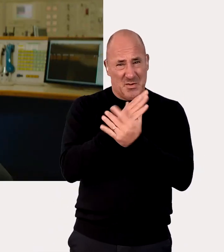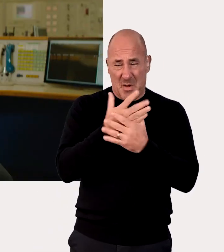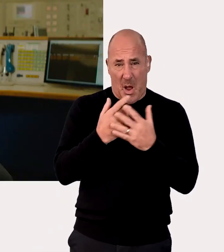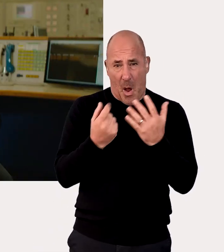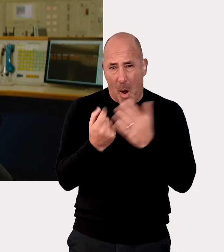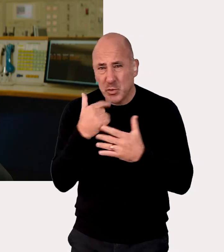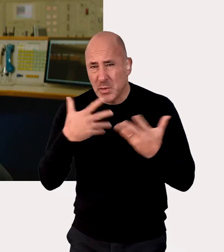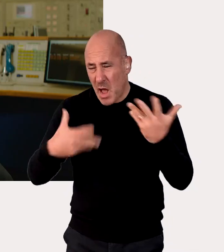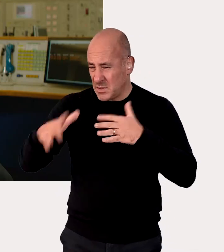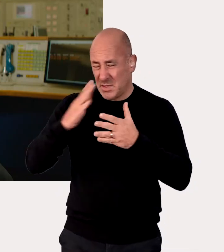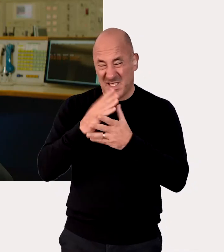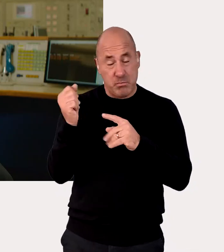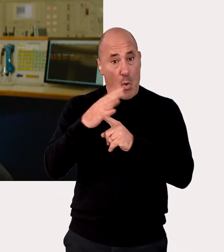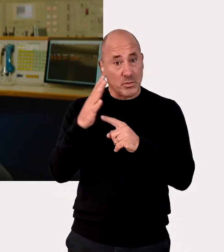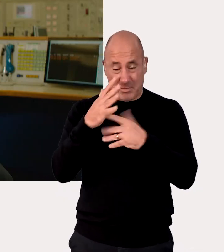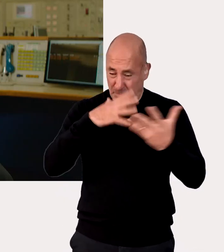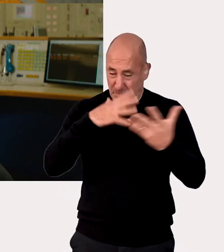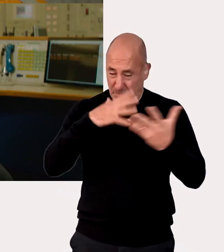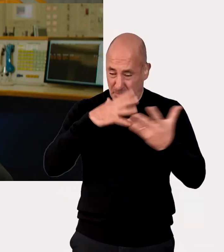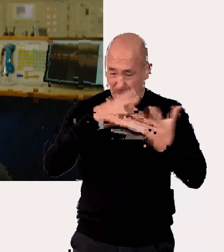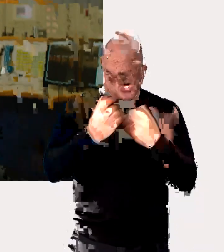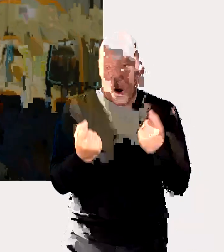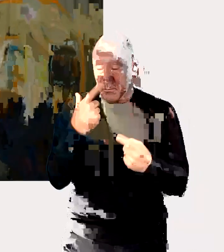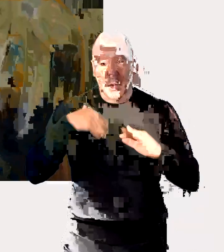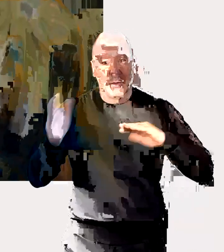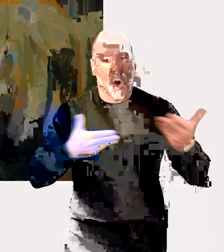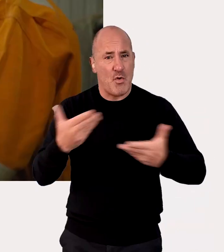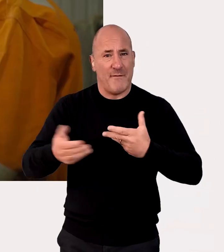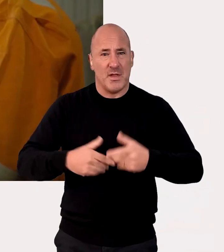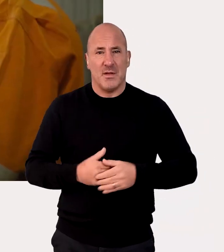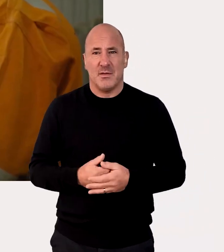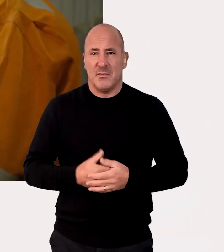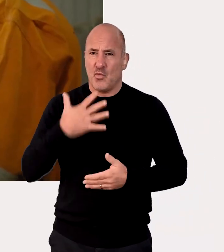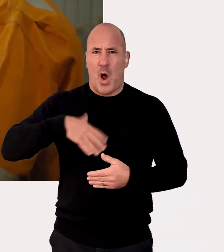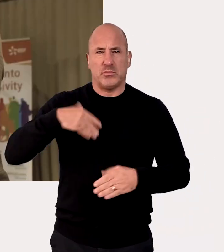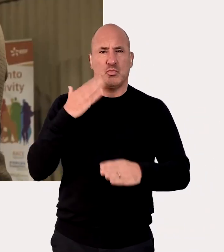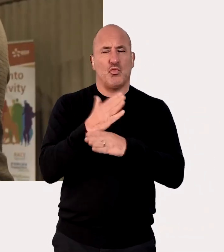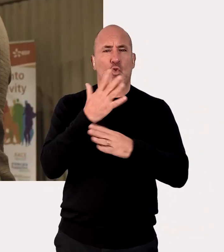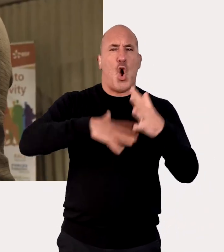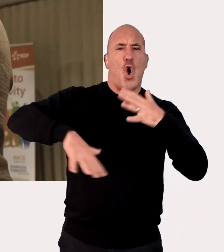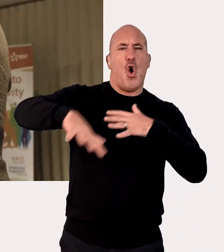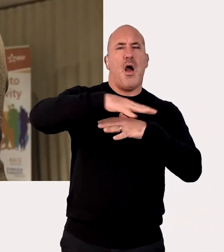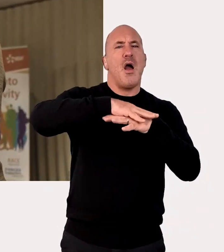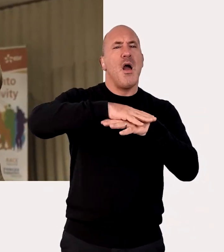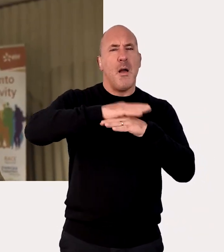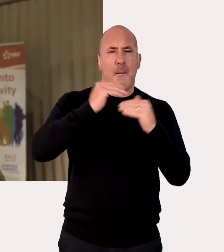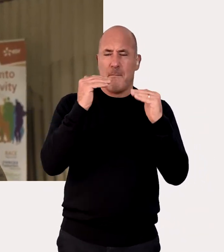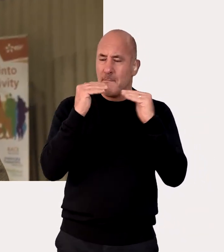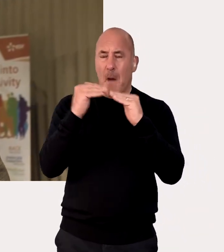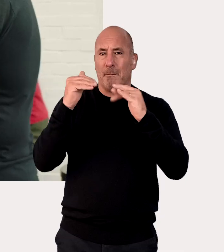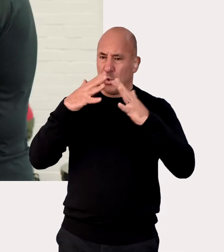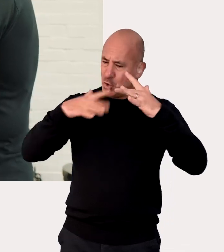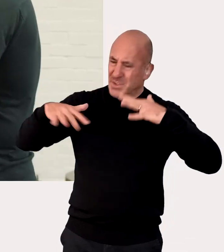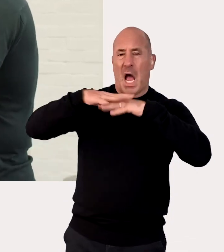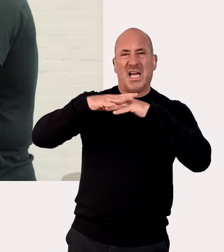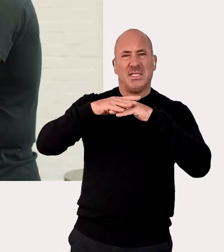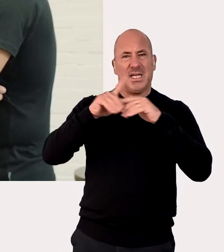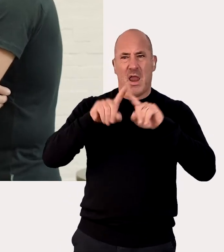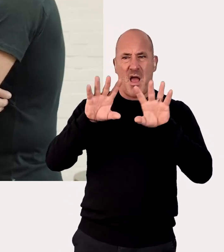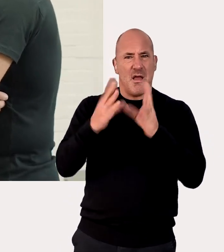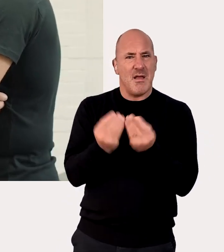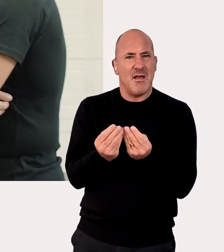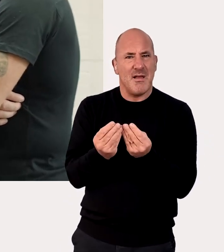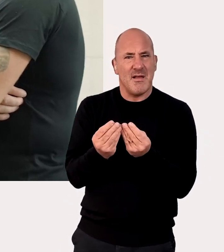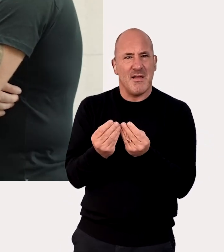as well as giving others opportunity as well, is really important. We want a workforce which looks representative